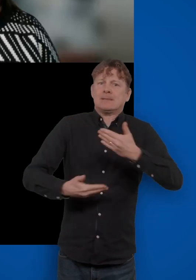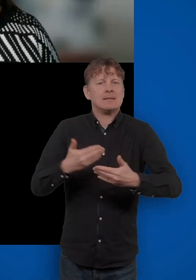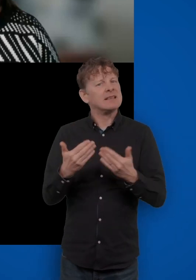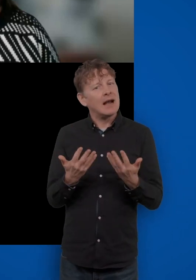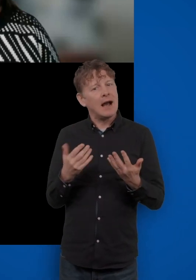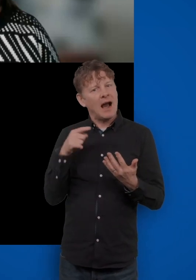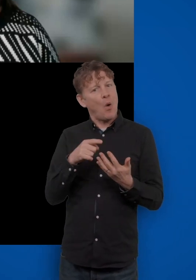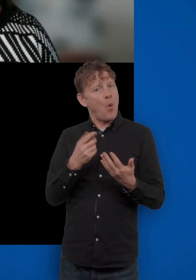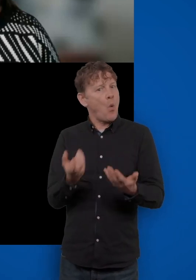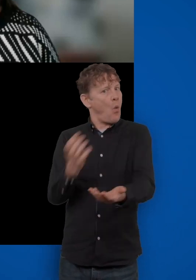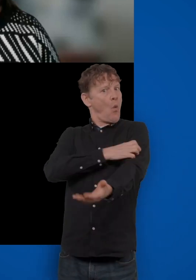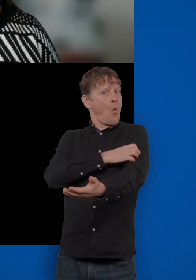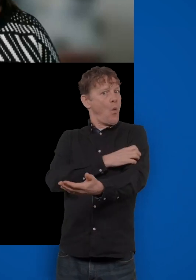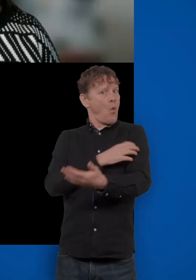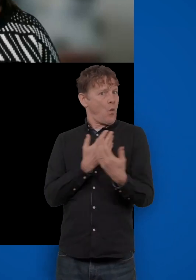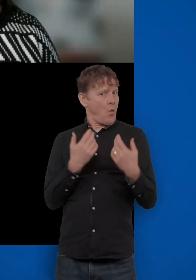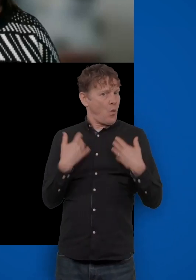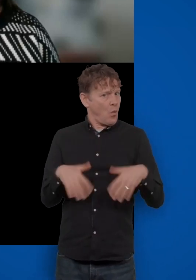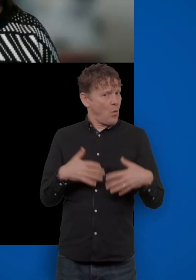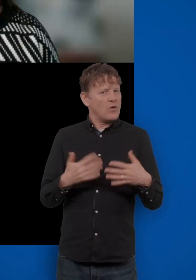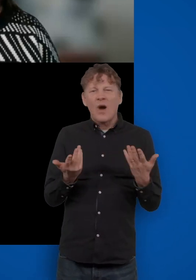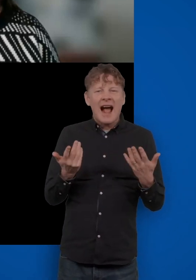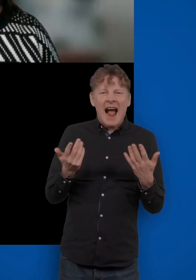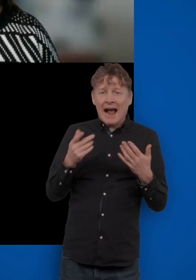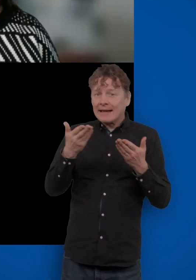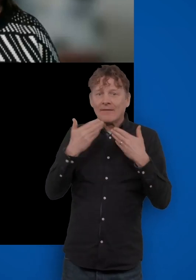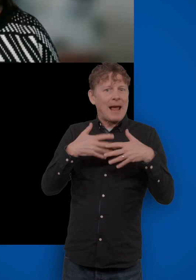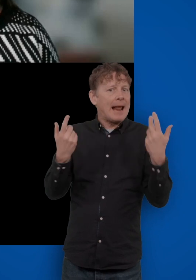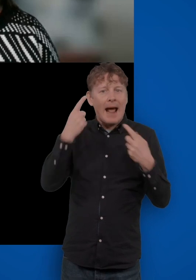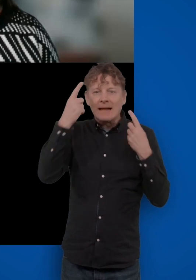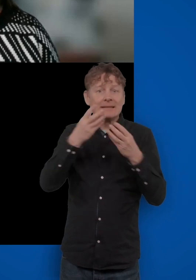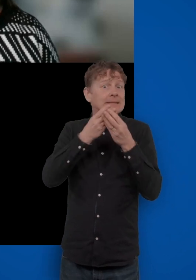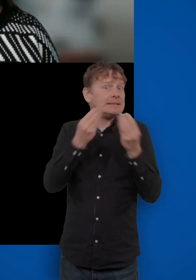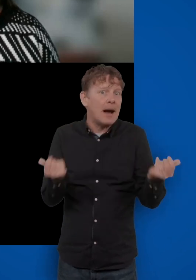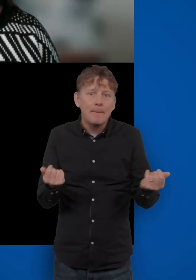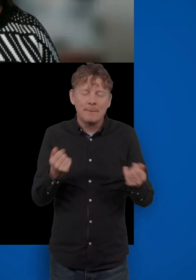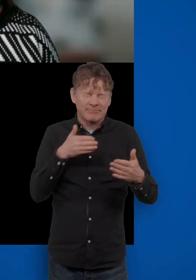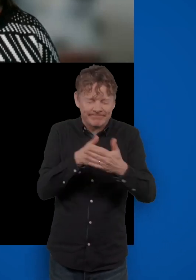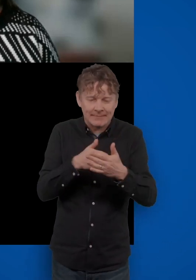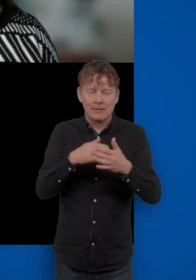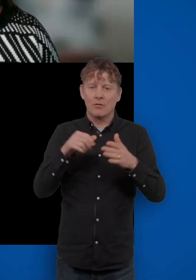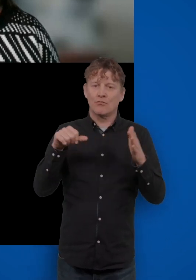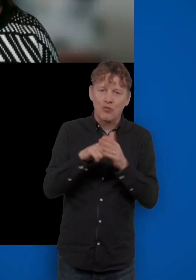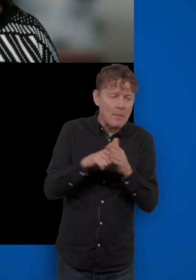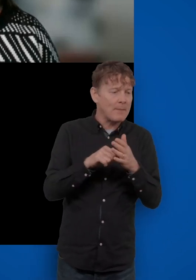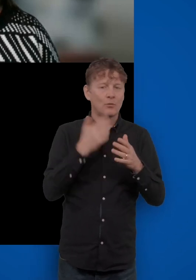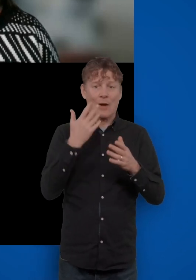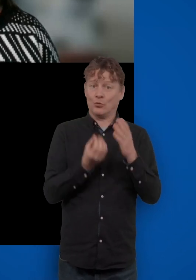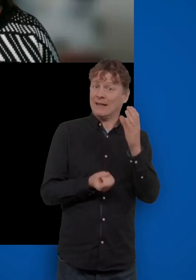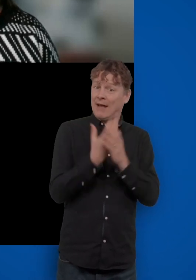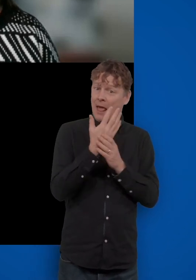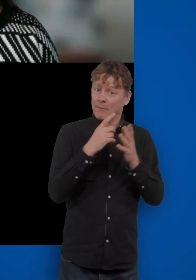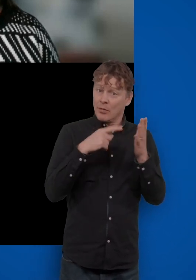that is pretty empowering to me. And I was wondering if you could give me, I don't know, some ideas about some of the things that you ran into and how you overcame them,